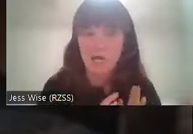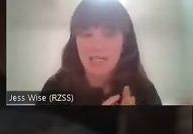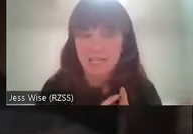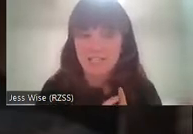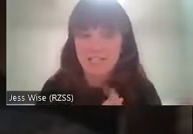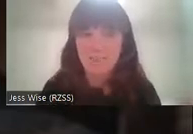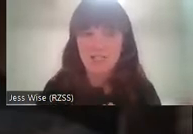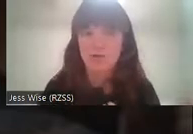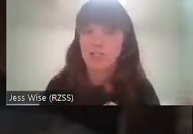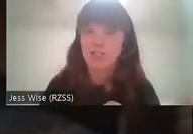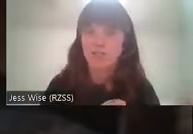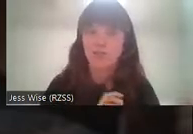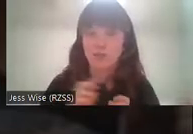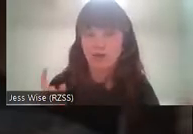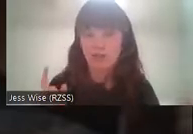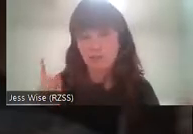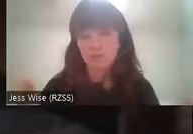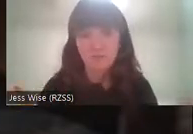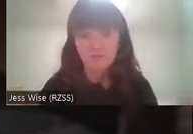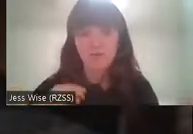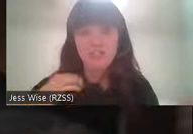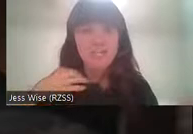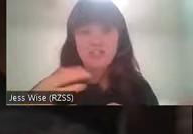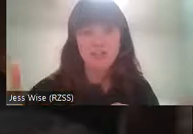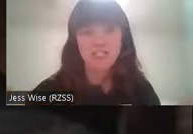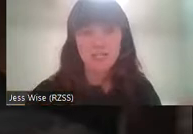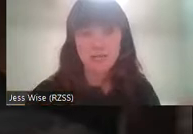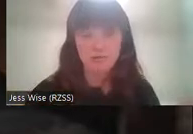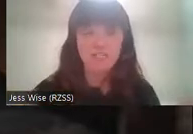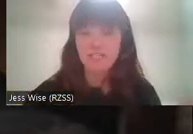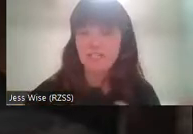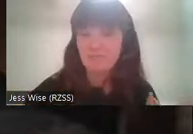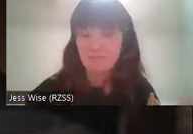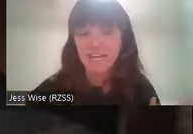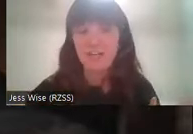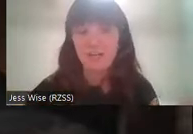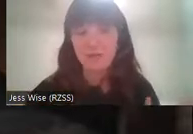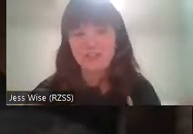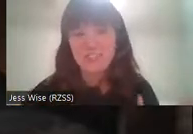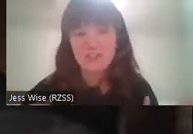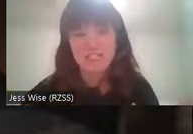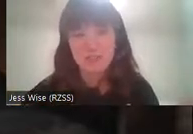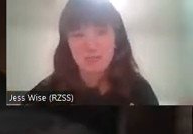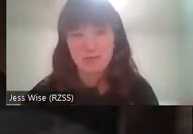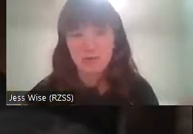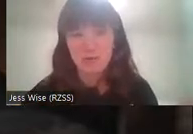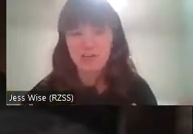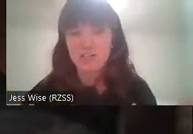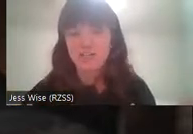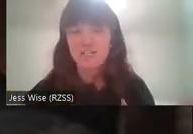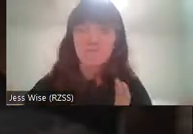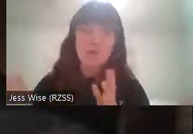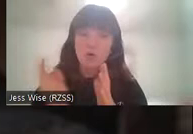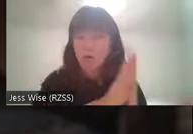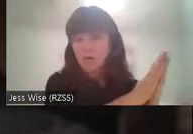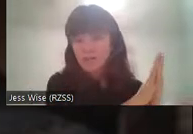kind of gap analysis to make sure that you're not going to be, first of all, shouting into a void and get no interest in your program or your